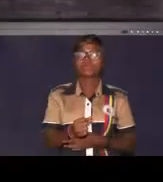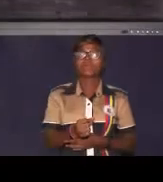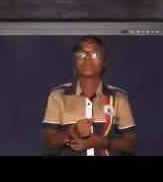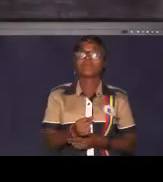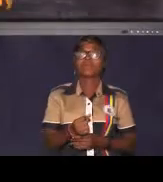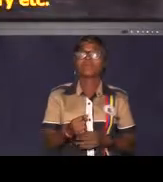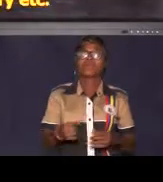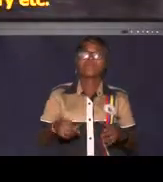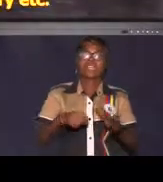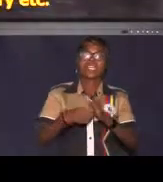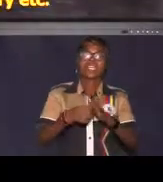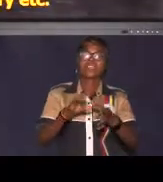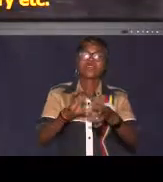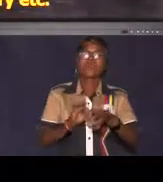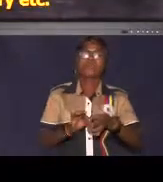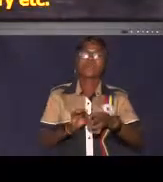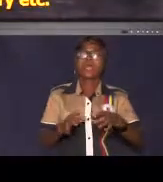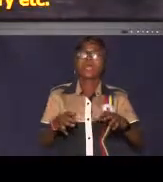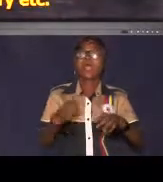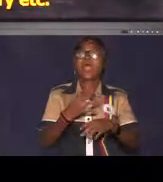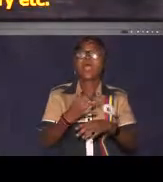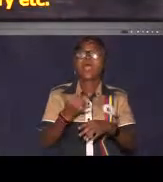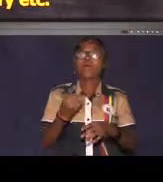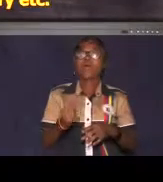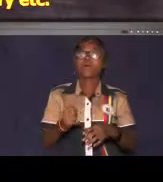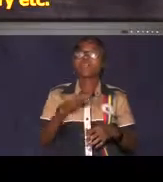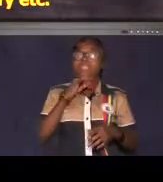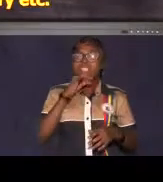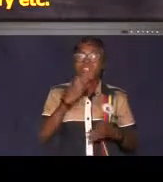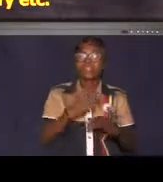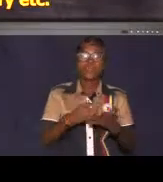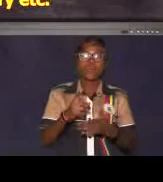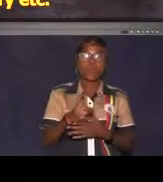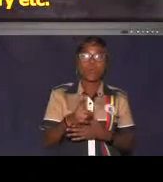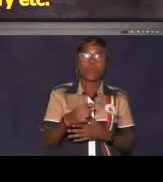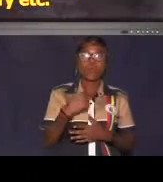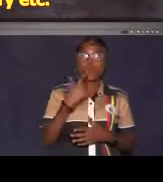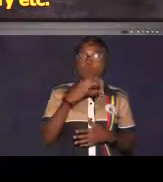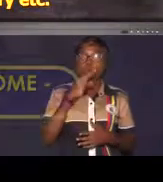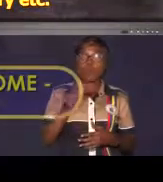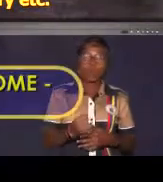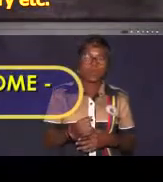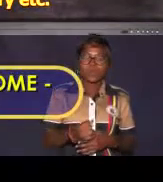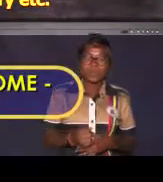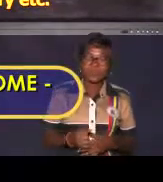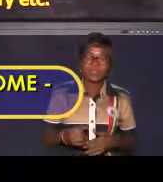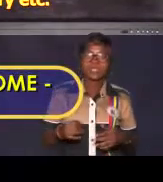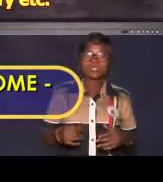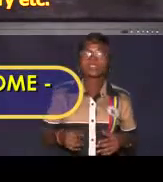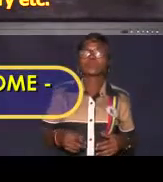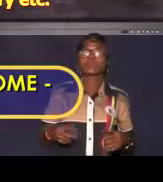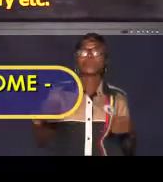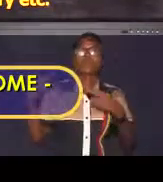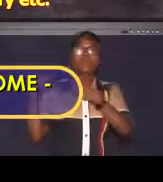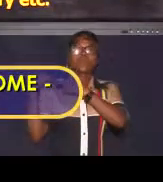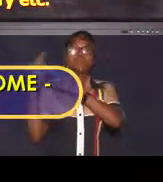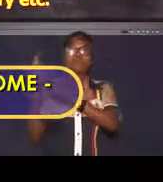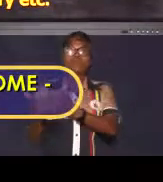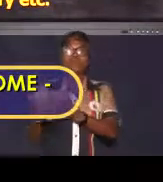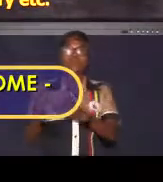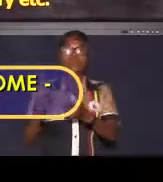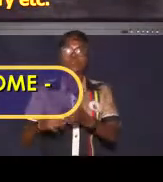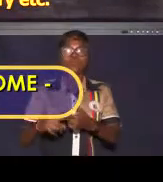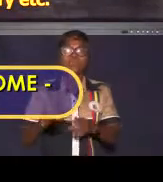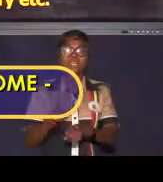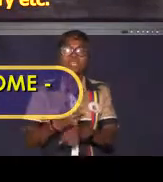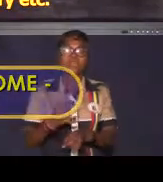Nigerians. Key holder, according to Longman Dictionary, is someone who is officially responsible